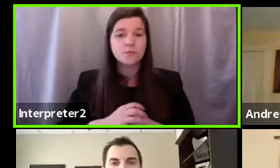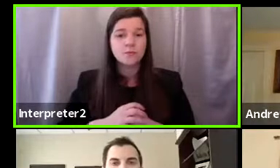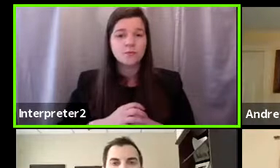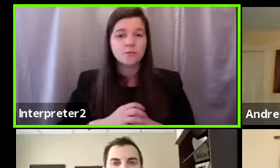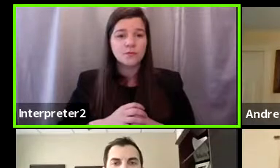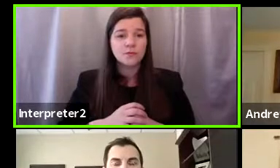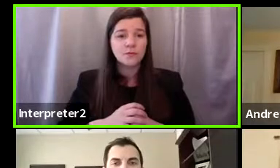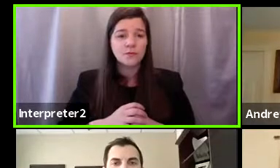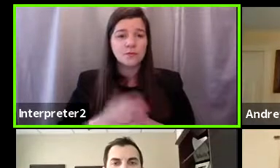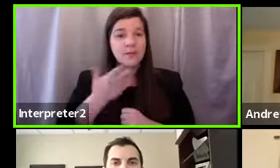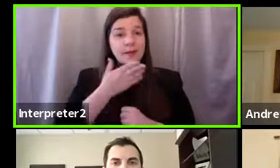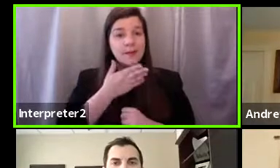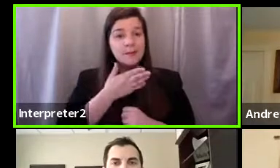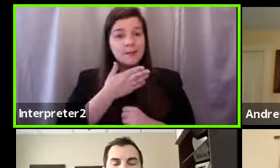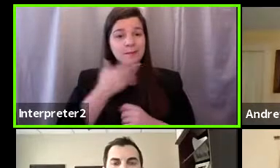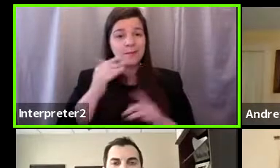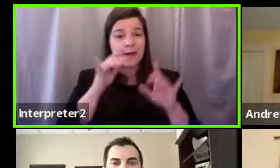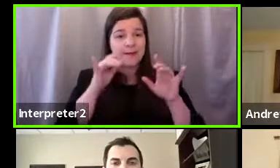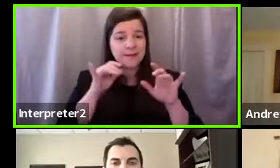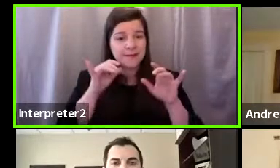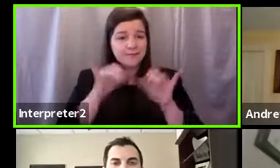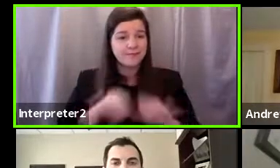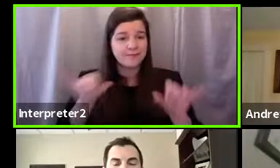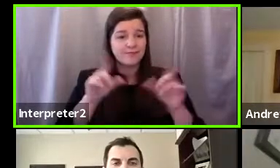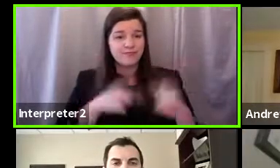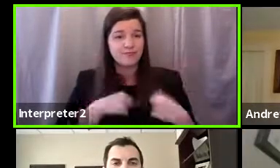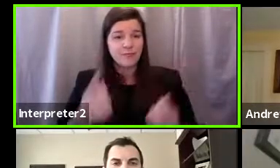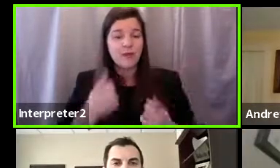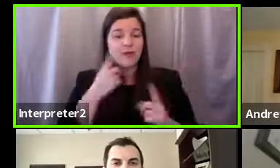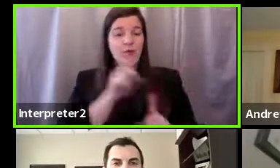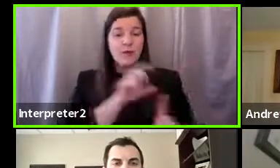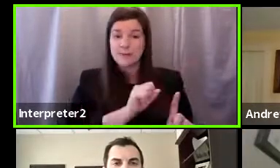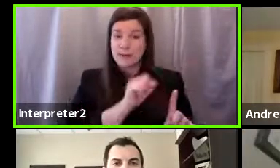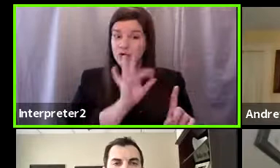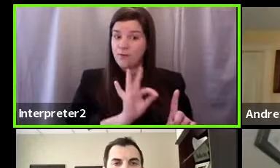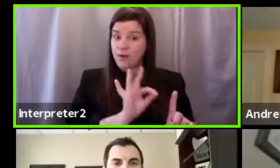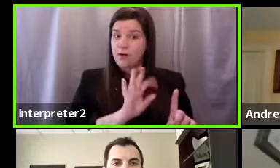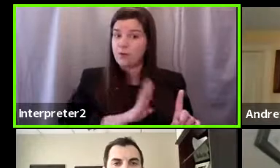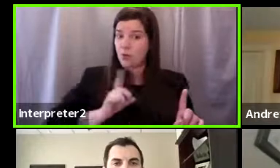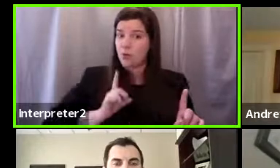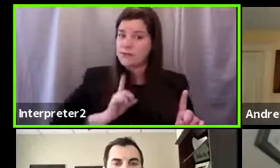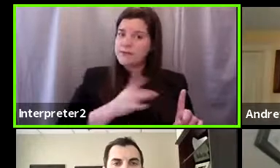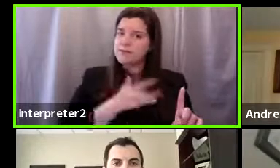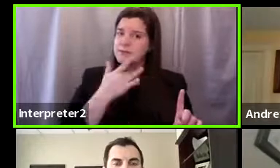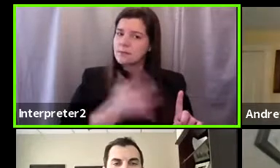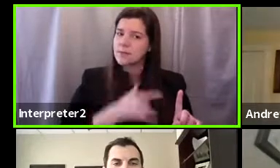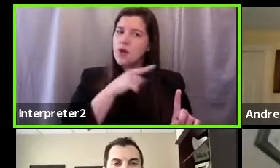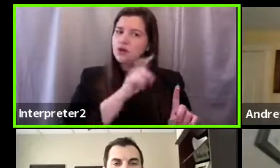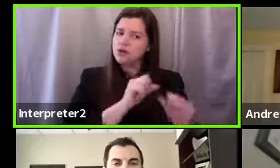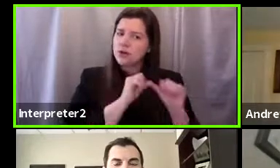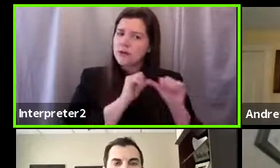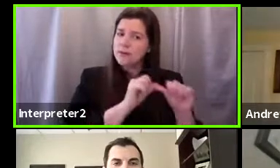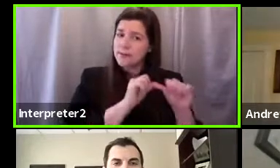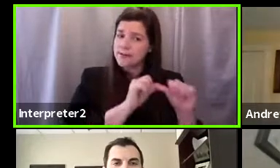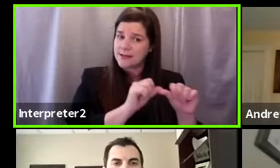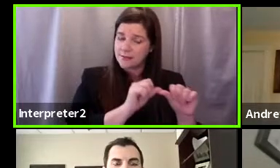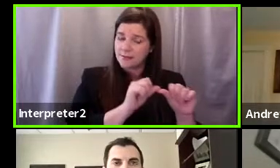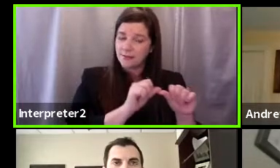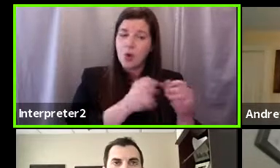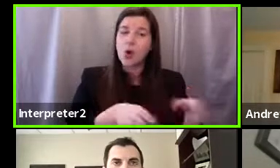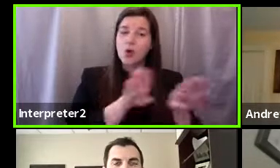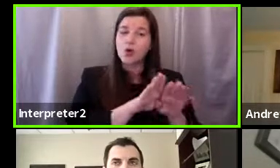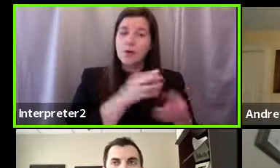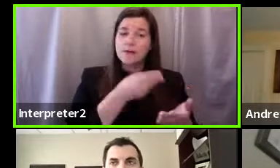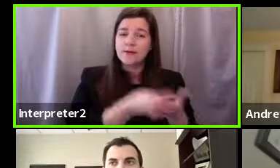The best practice for the specially funded boards are that they should be maintaining a closing fund